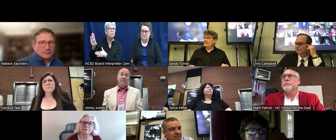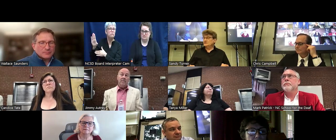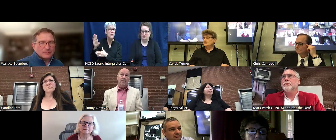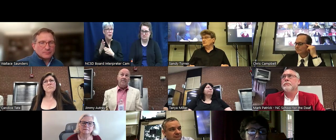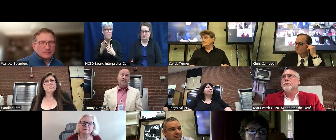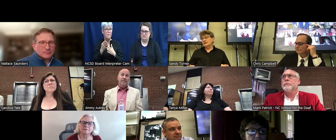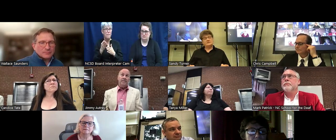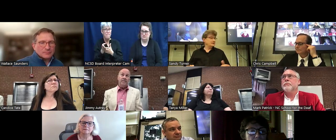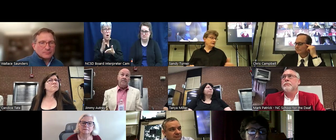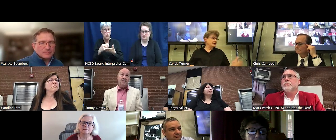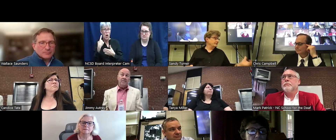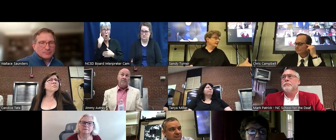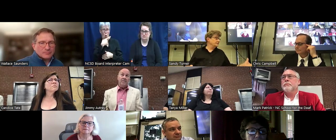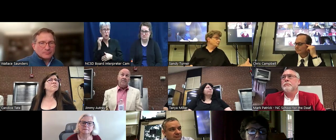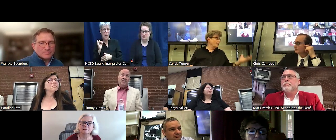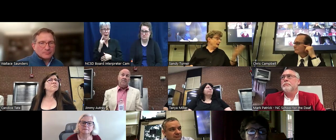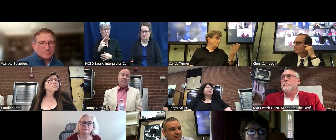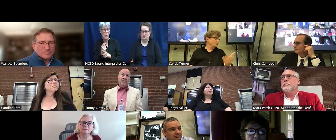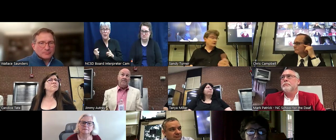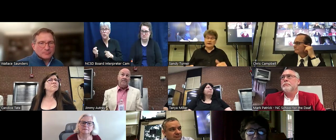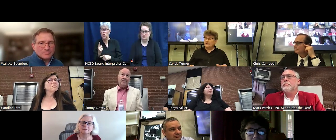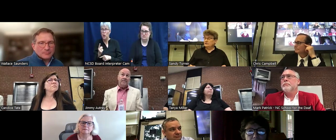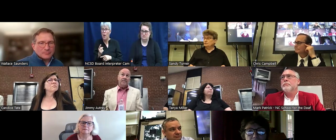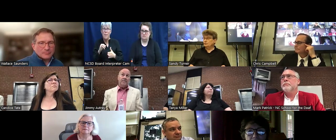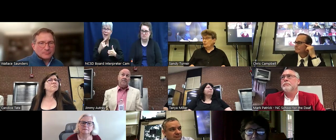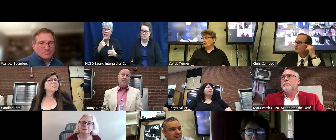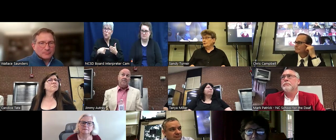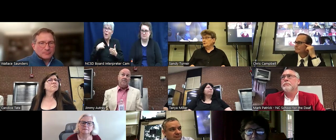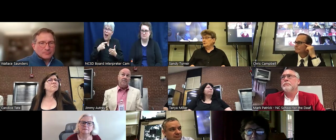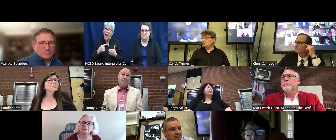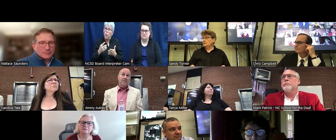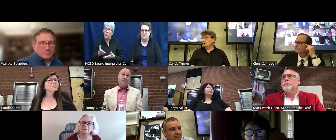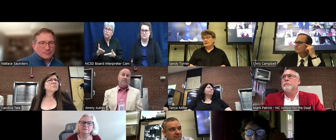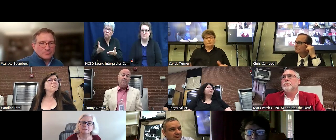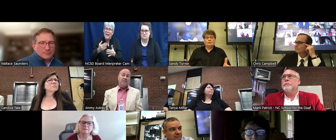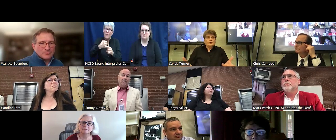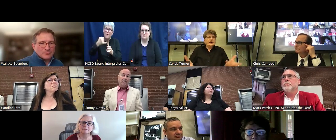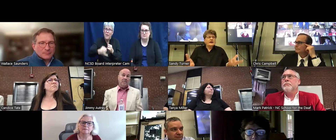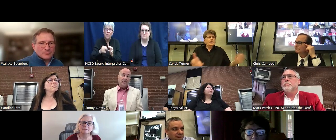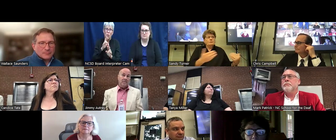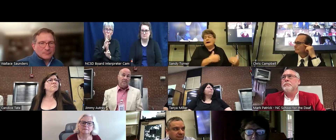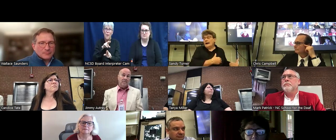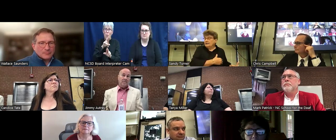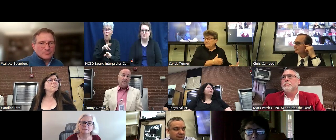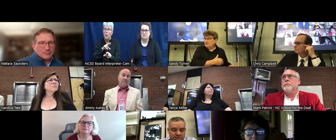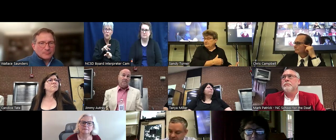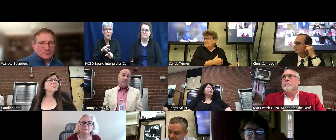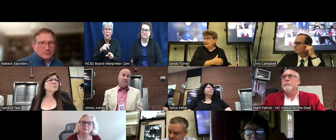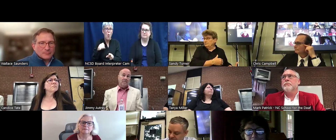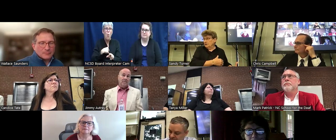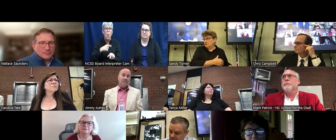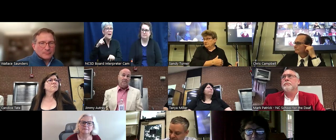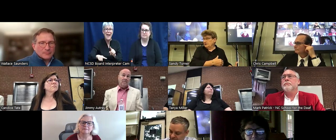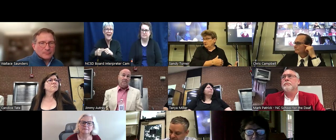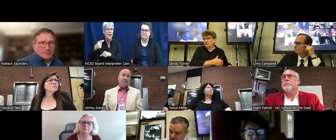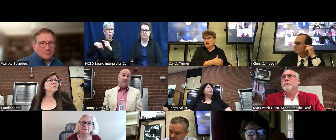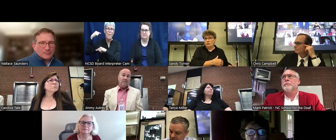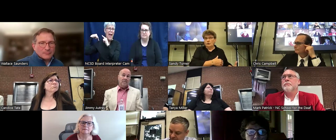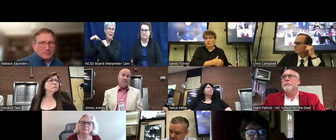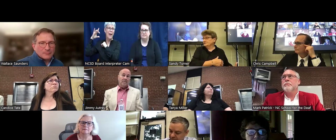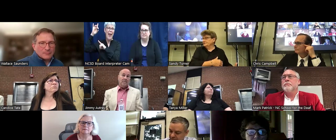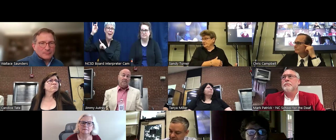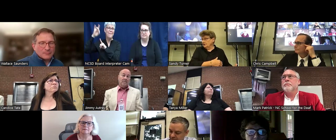But that's what I would look at in this report. I mean, you can't go back 8 months and look